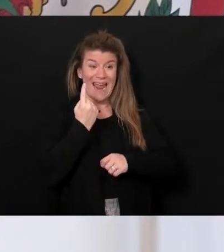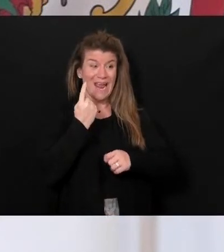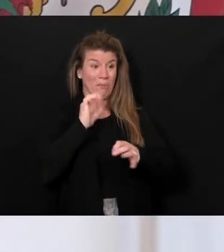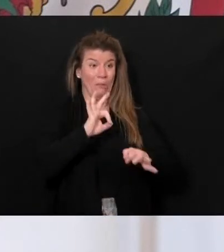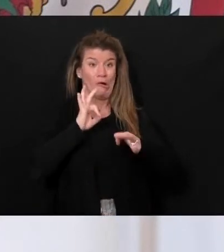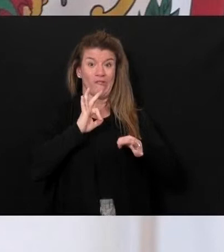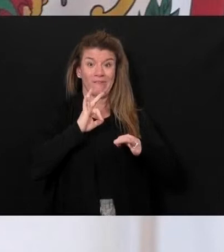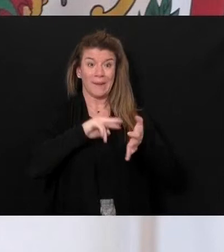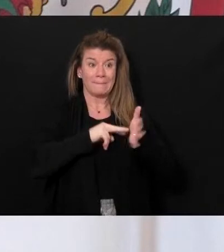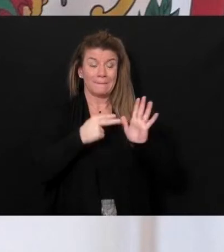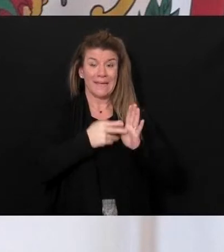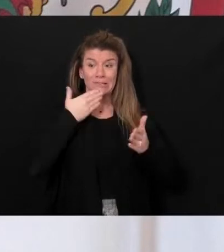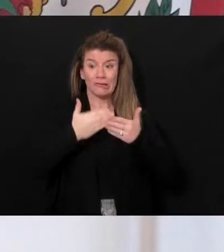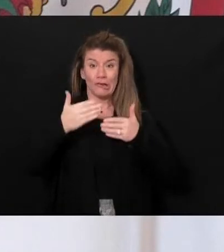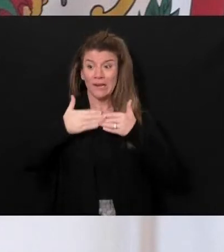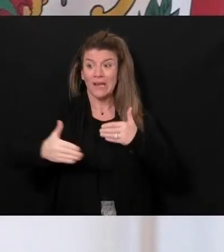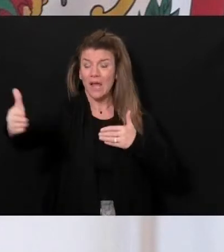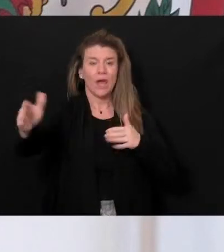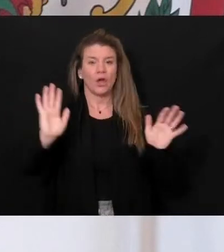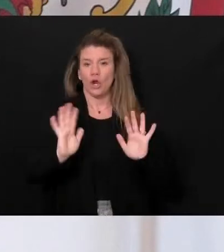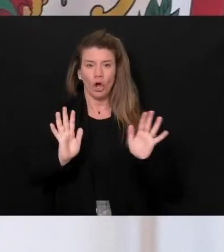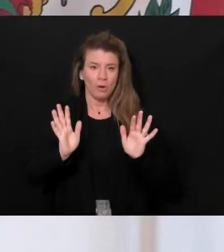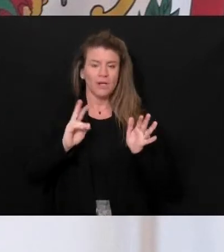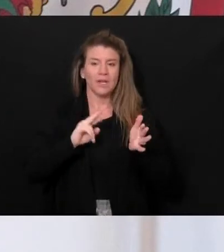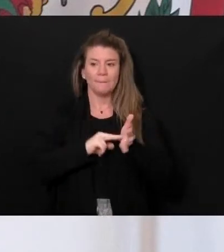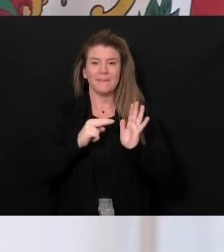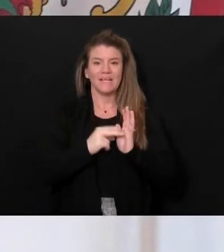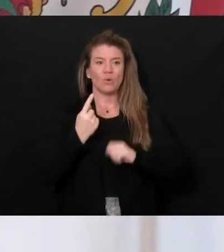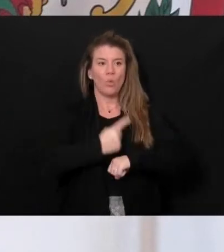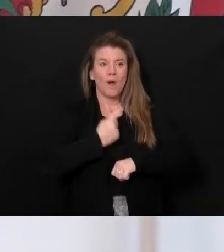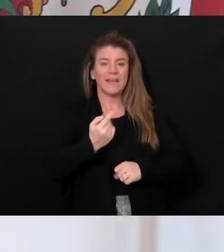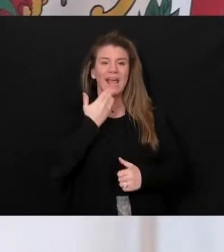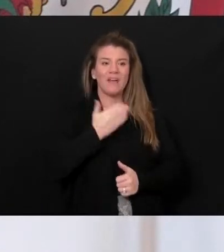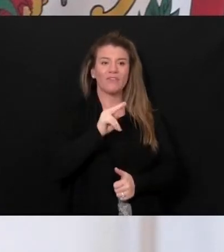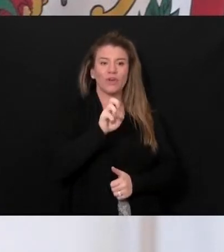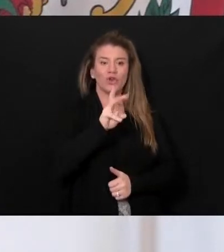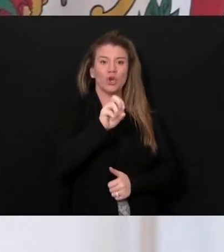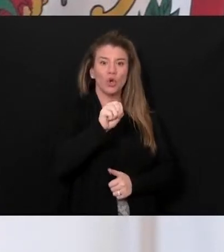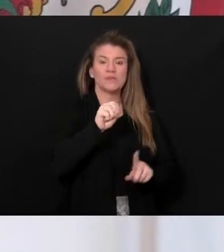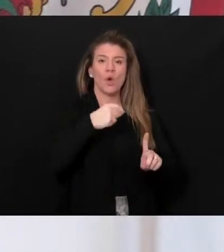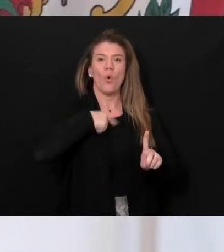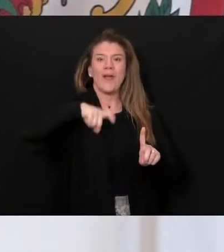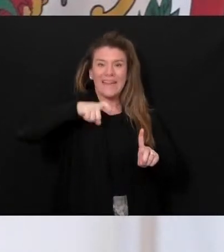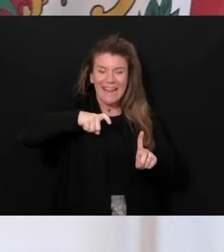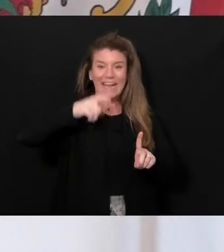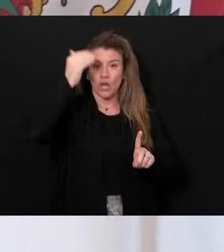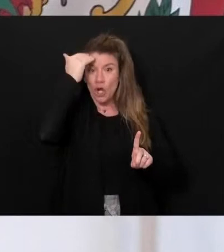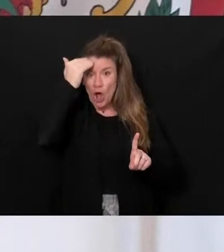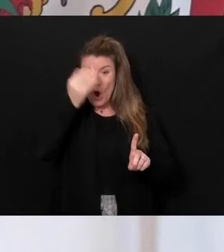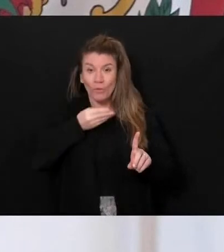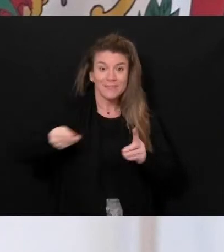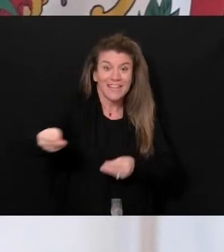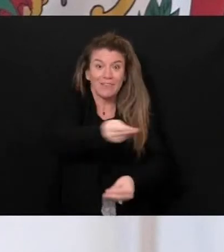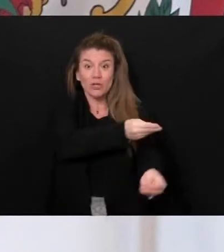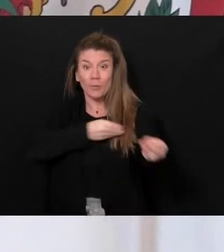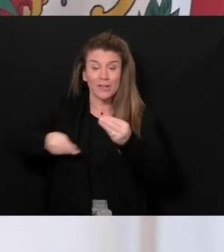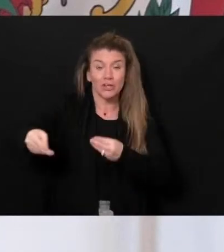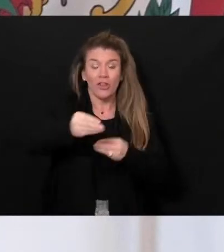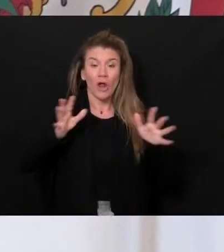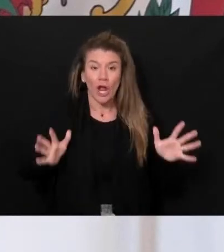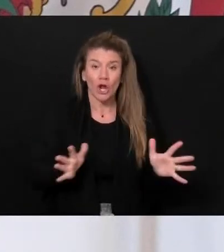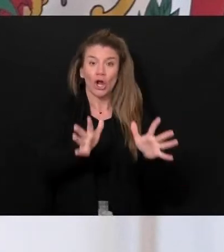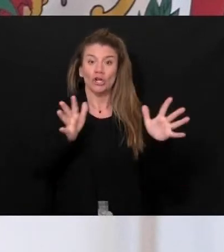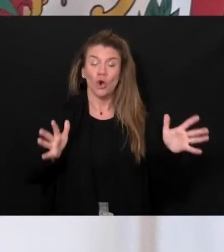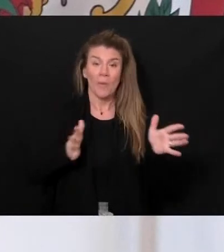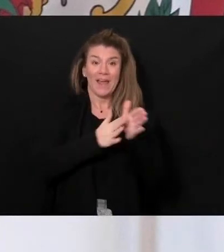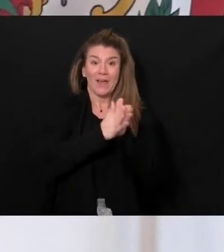and just a little bit of good news is something that I truly believe we should pass on, encouragement and enthusiasm